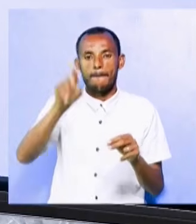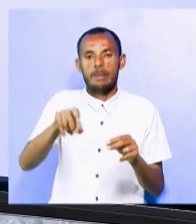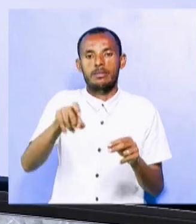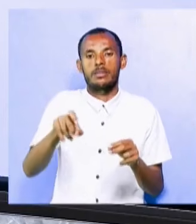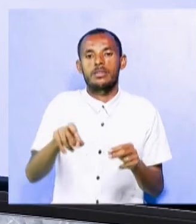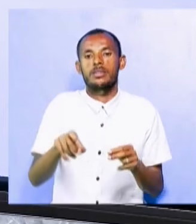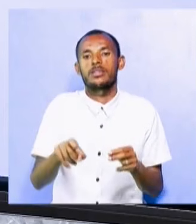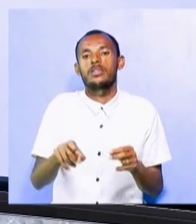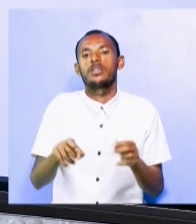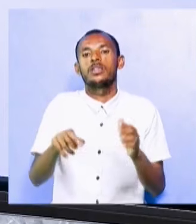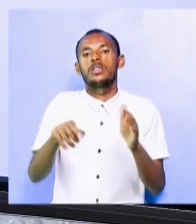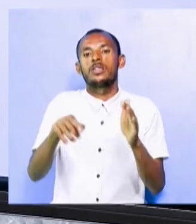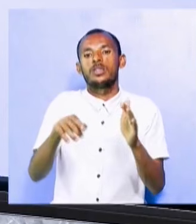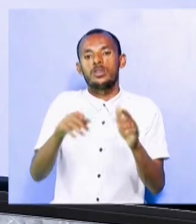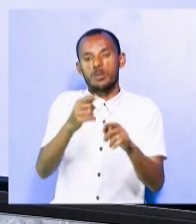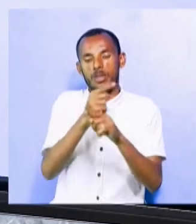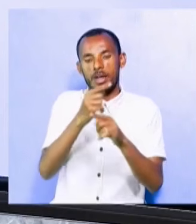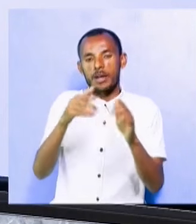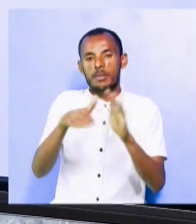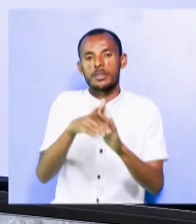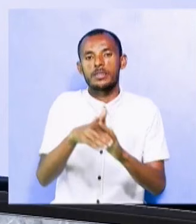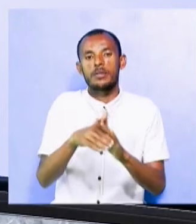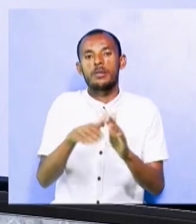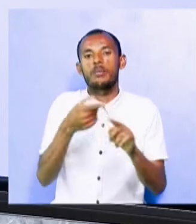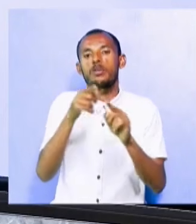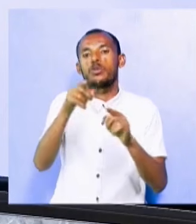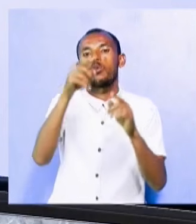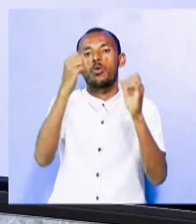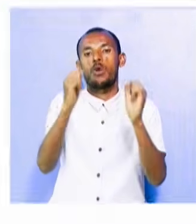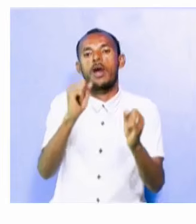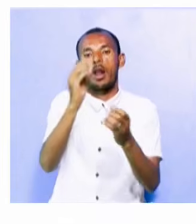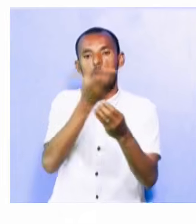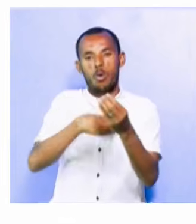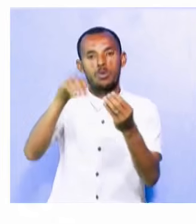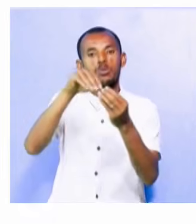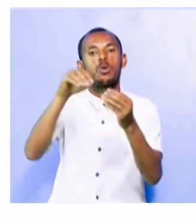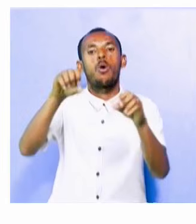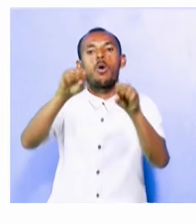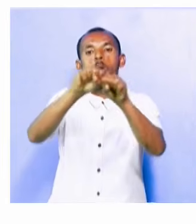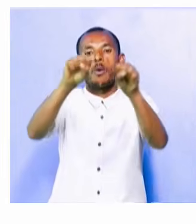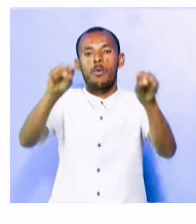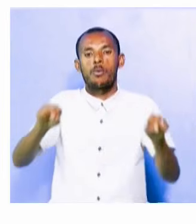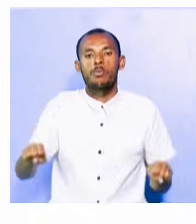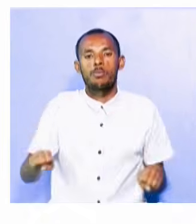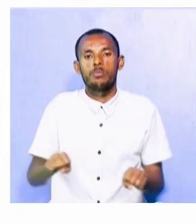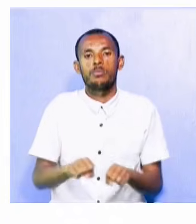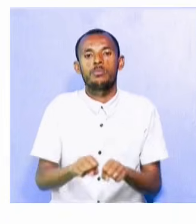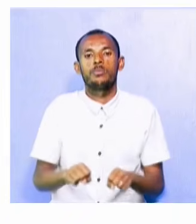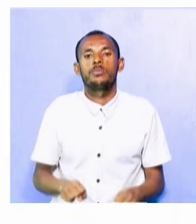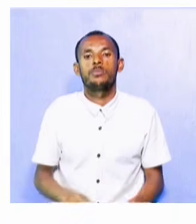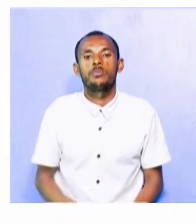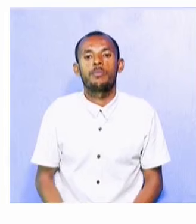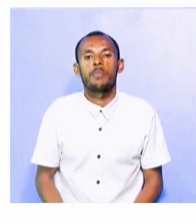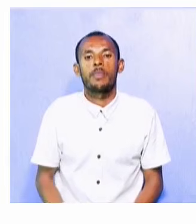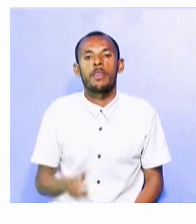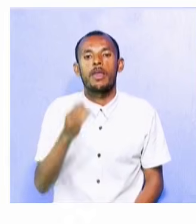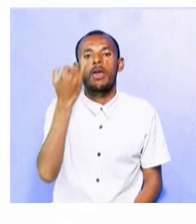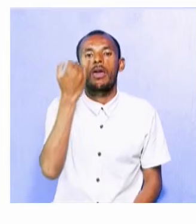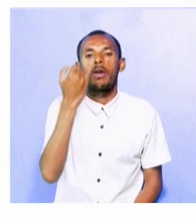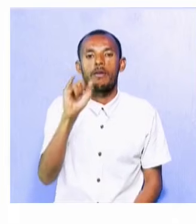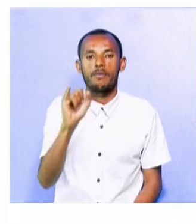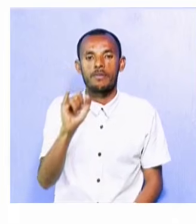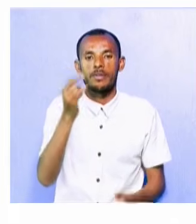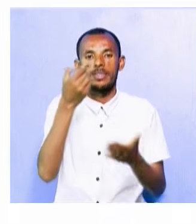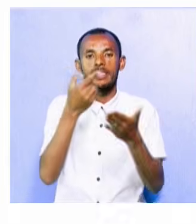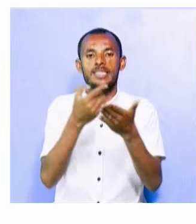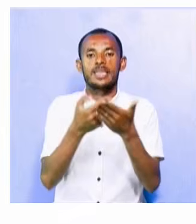geometric representation, but you can also put like this. So if